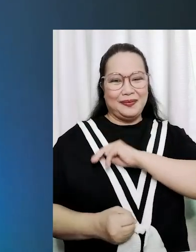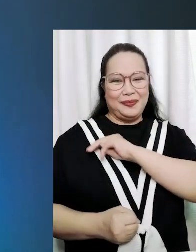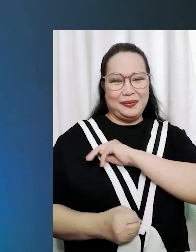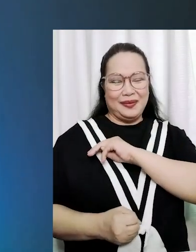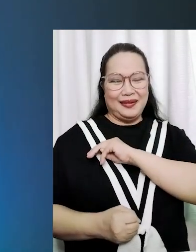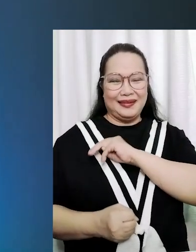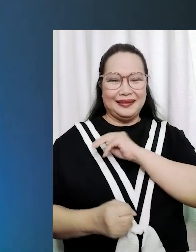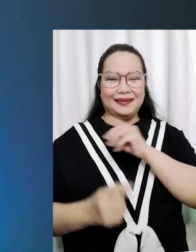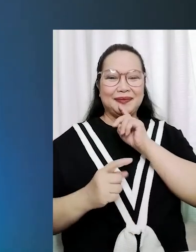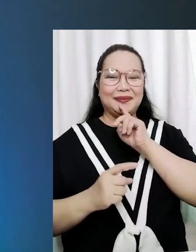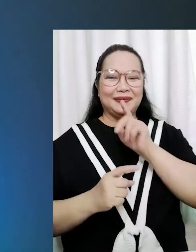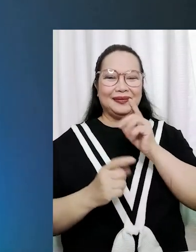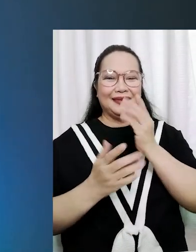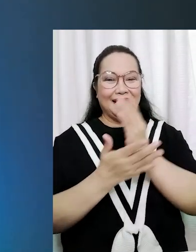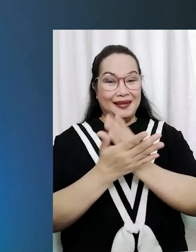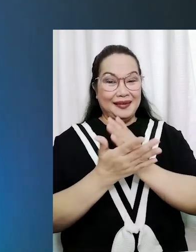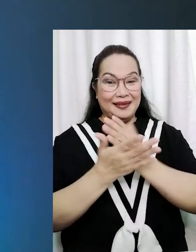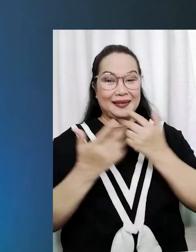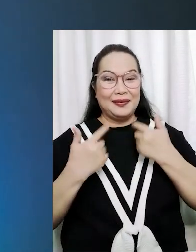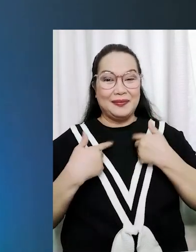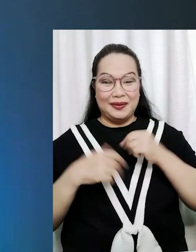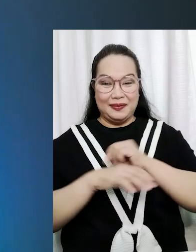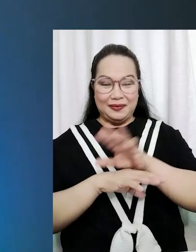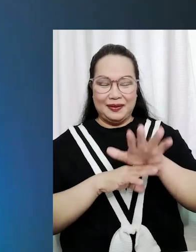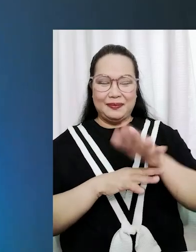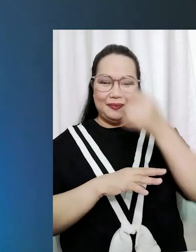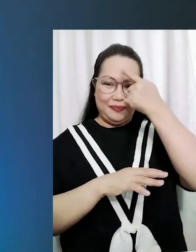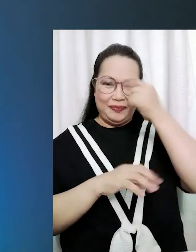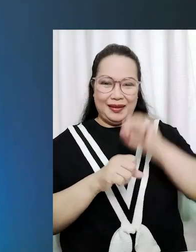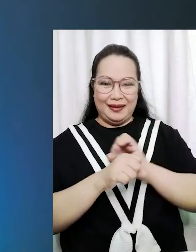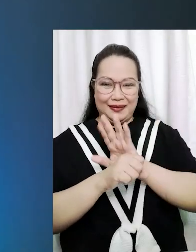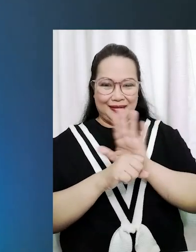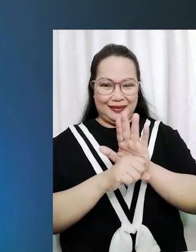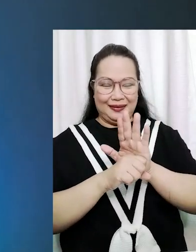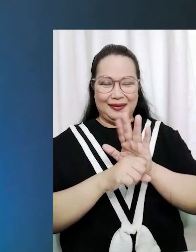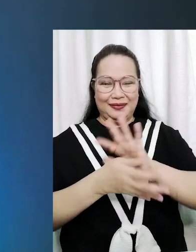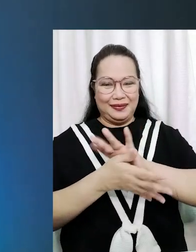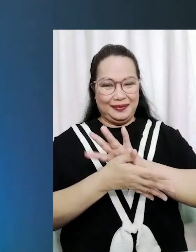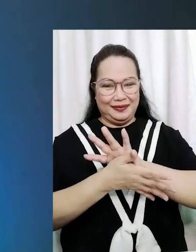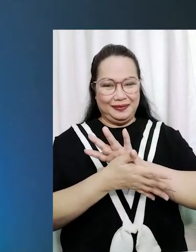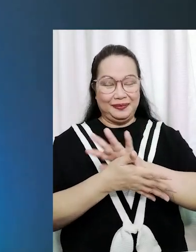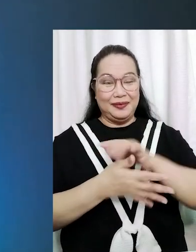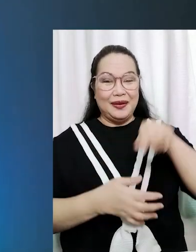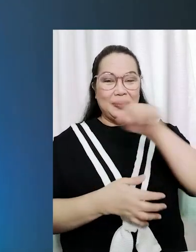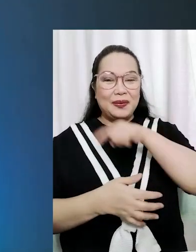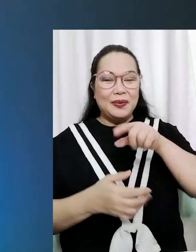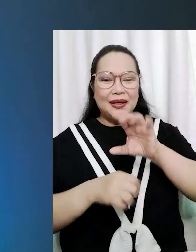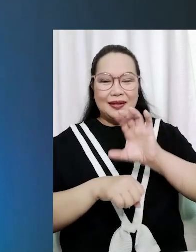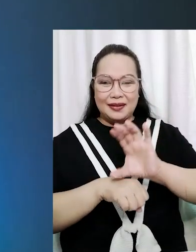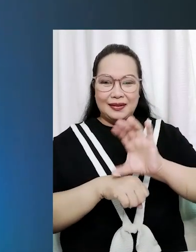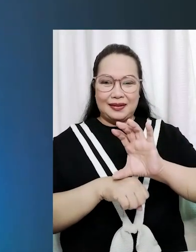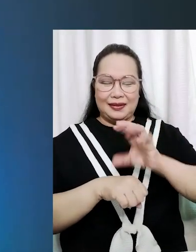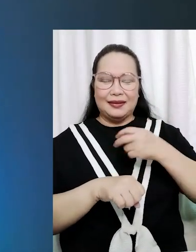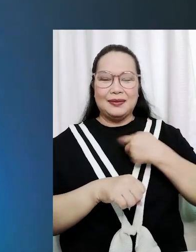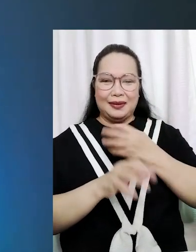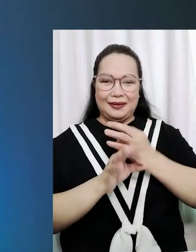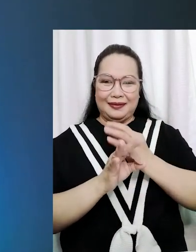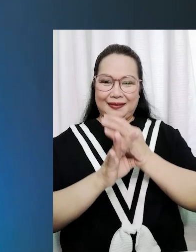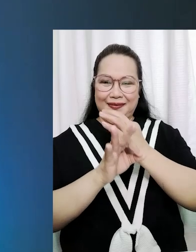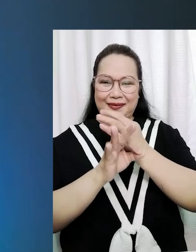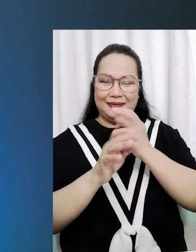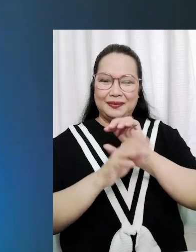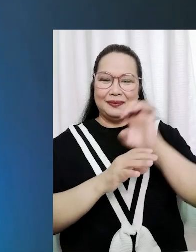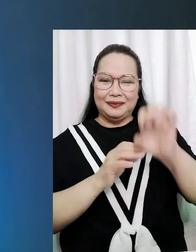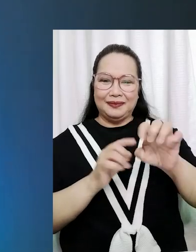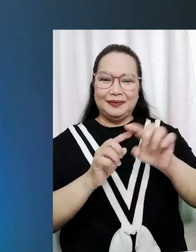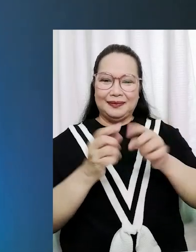of missionaries. Definitely some of them have been affected because of this pandemic. And we as a church would like to be faithful to